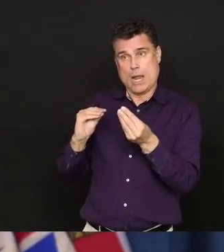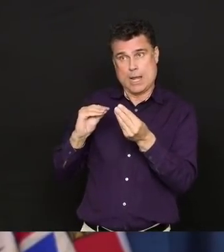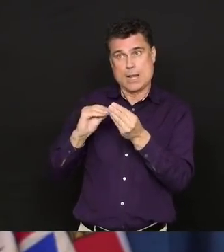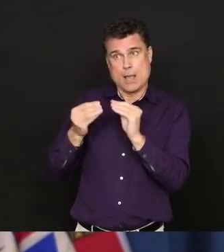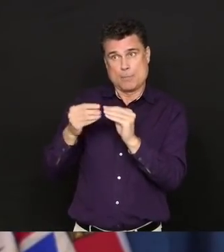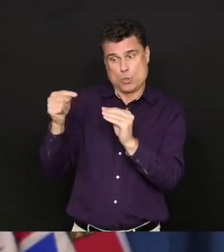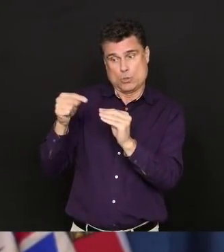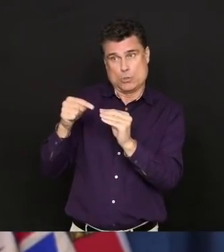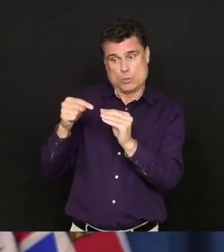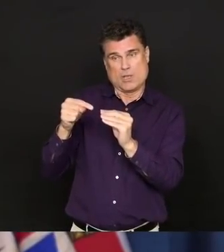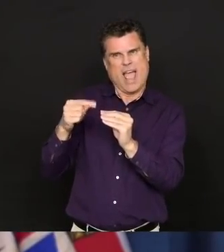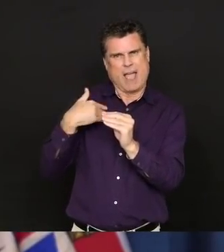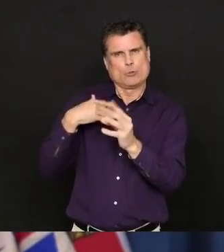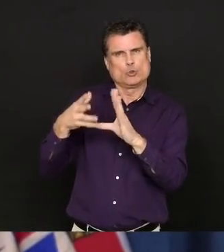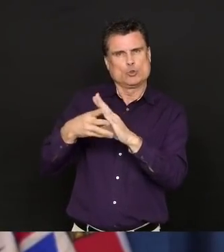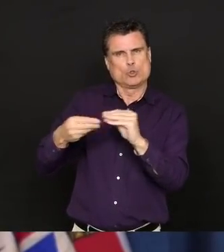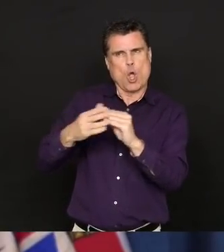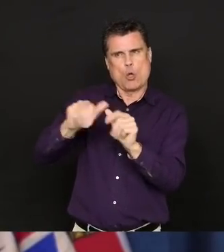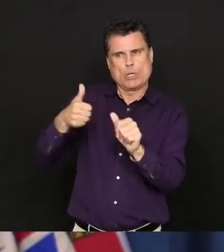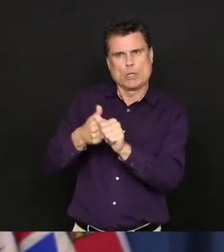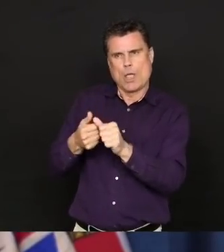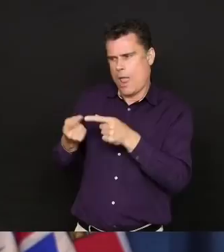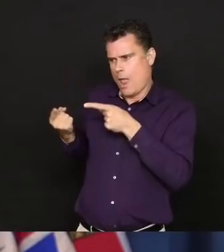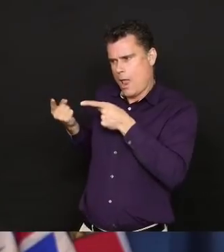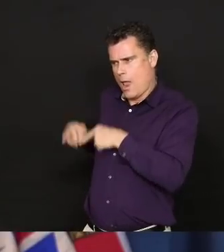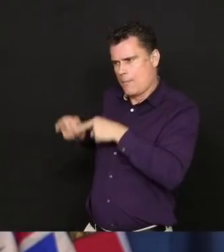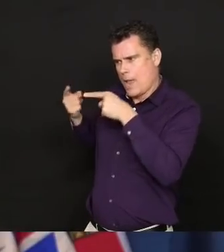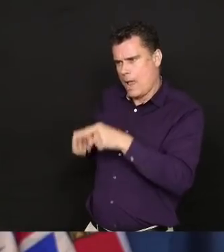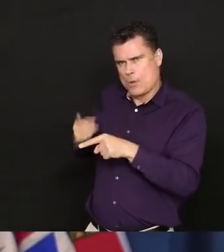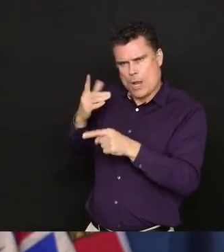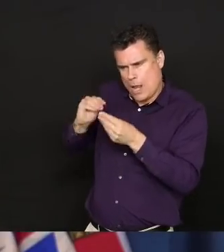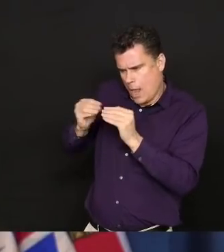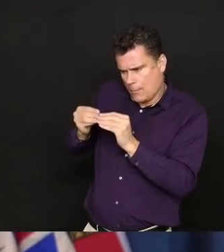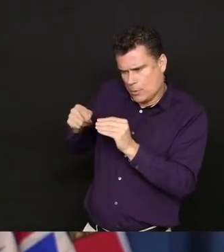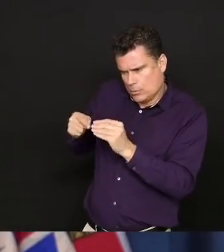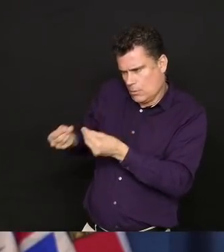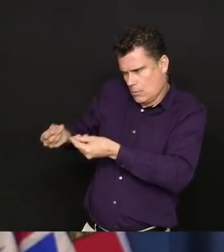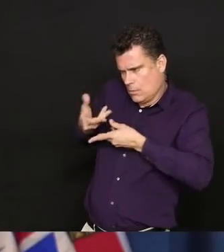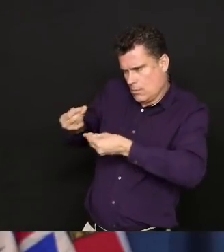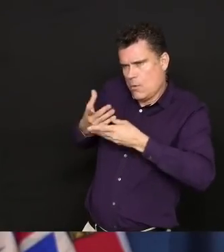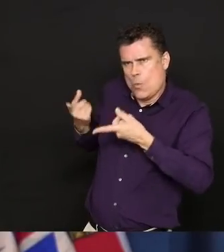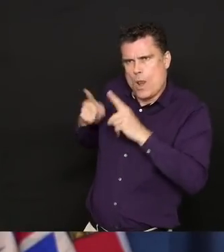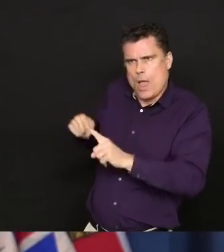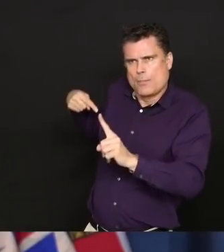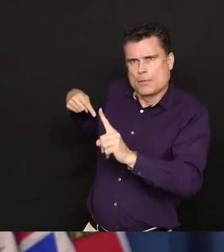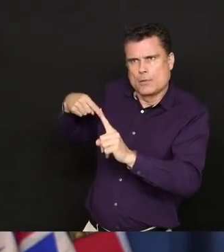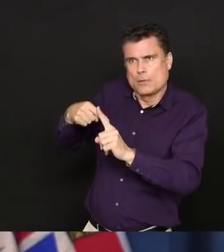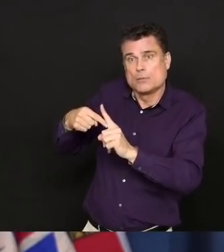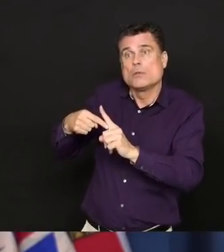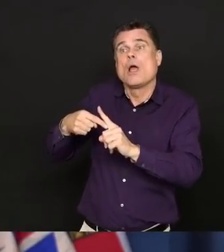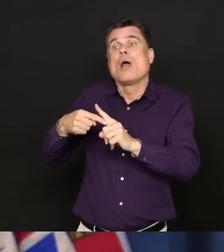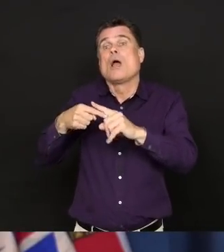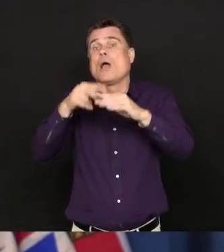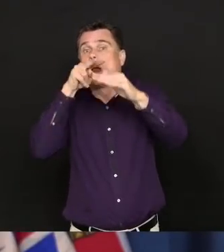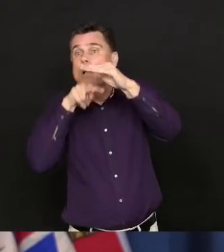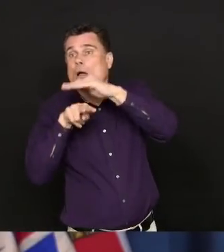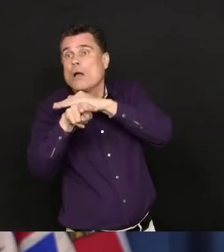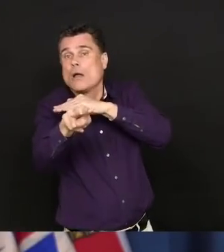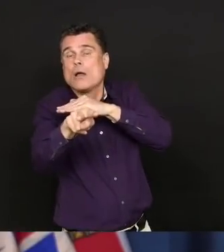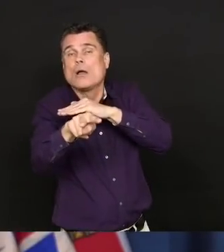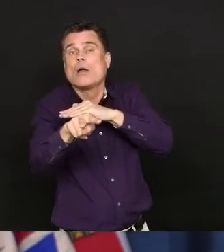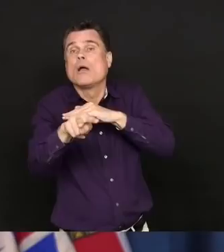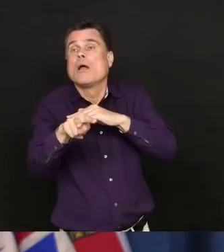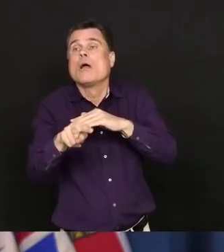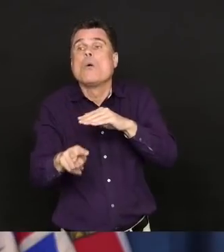can't predict where this is going to erupt. We all have our own pandemic that we're moving through, and even in different parts of BC, it's